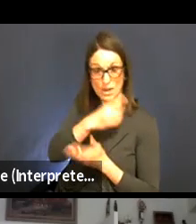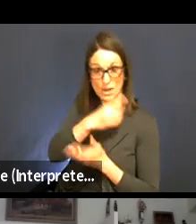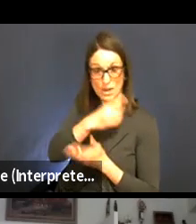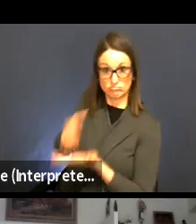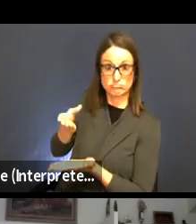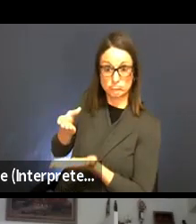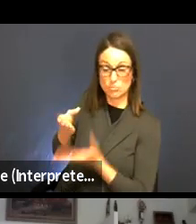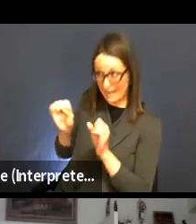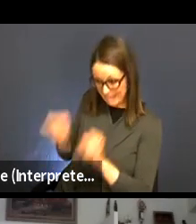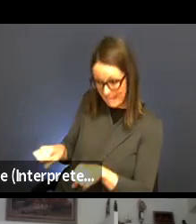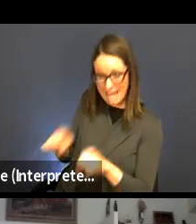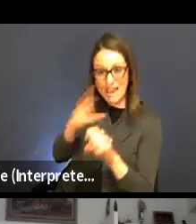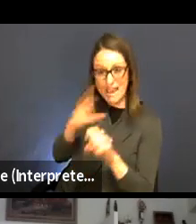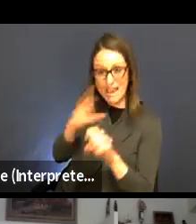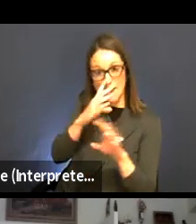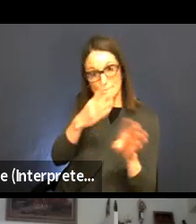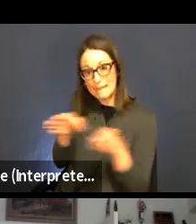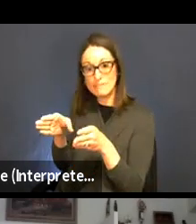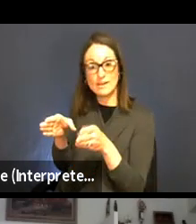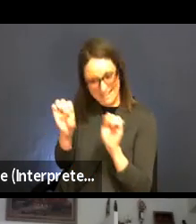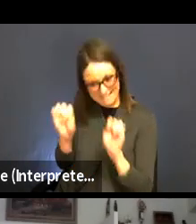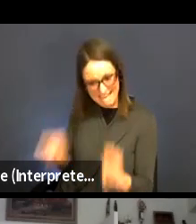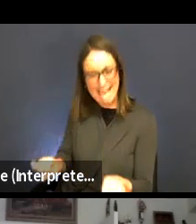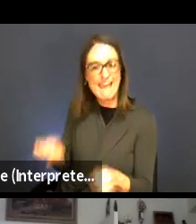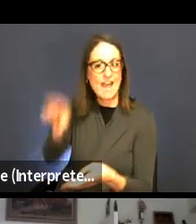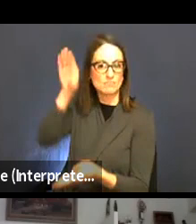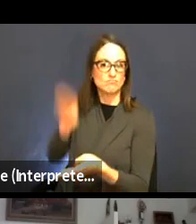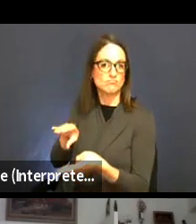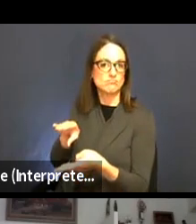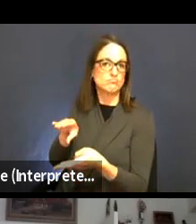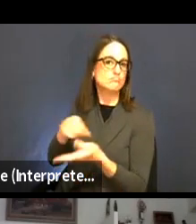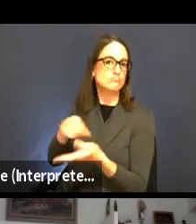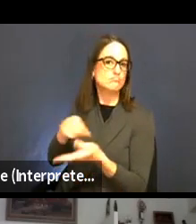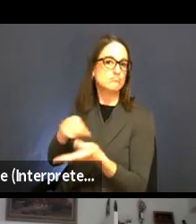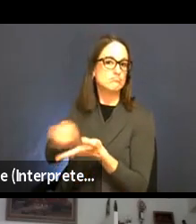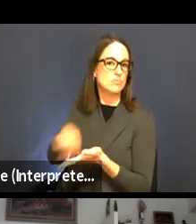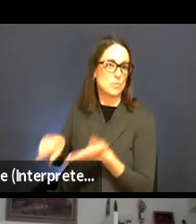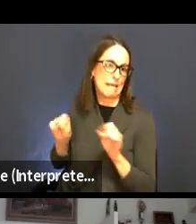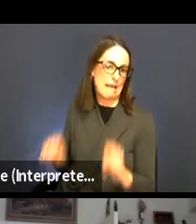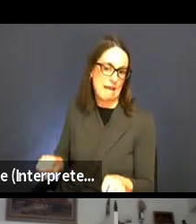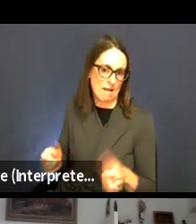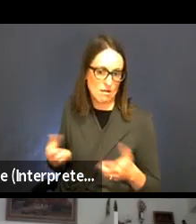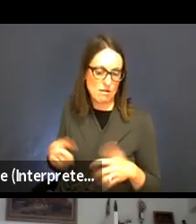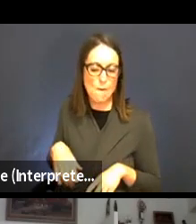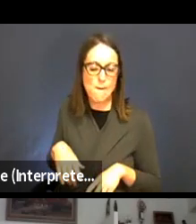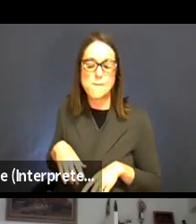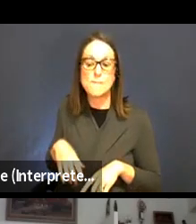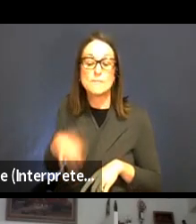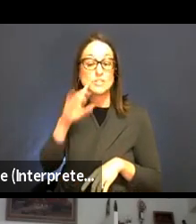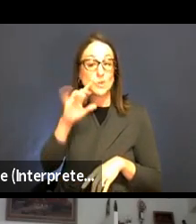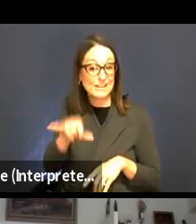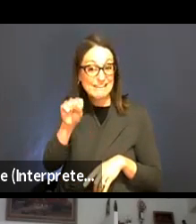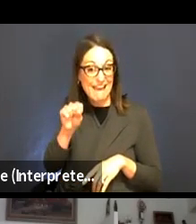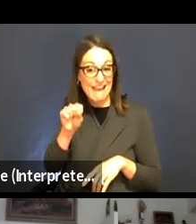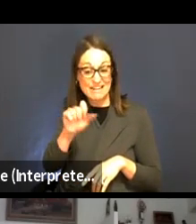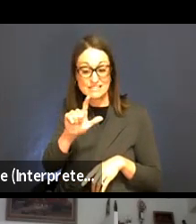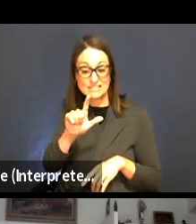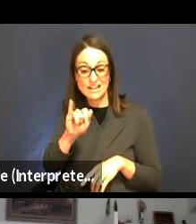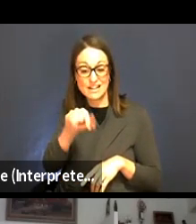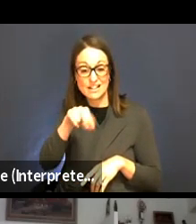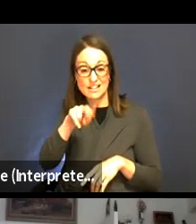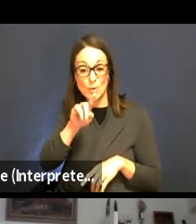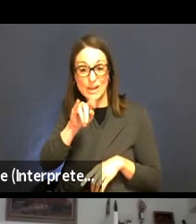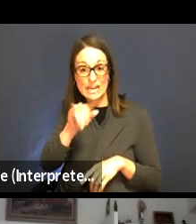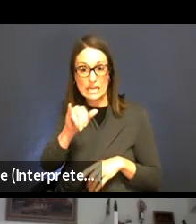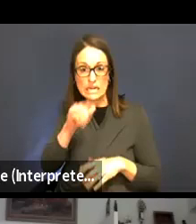pivot and make expense reductions. So I think that yes, the liquidity is of some